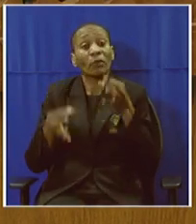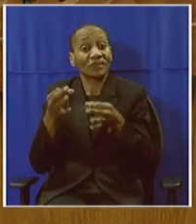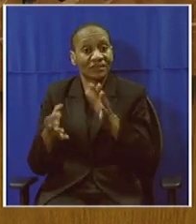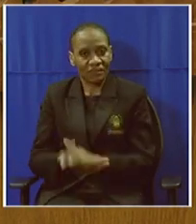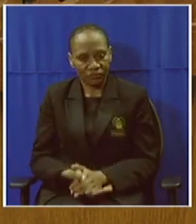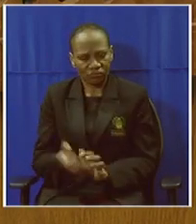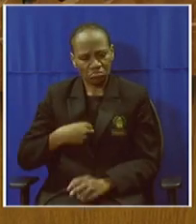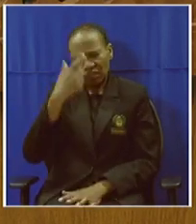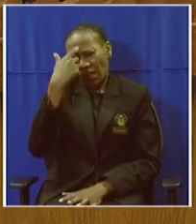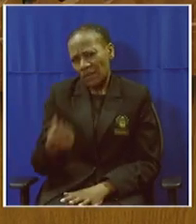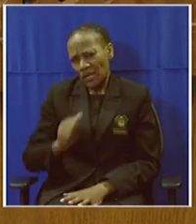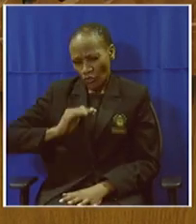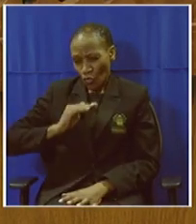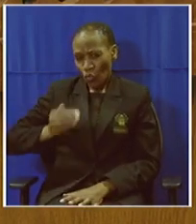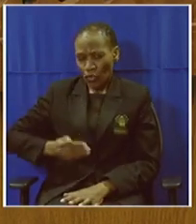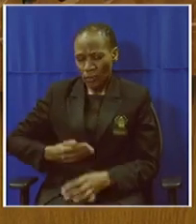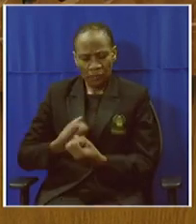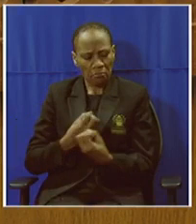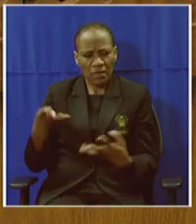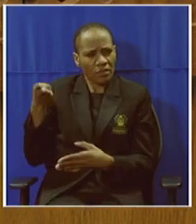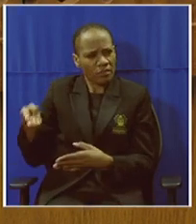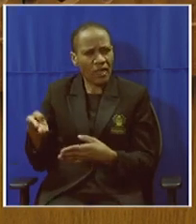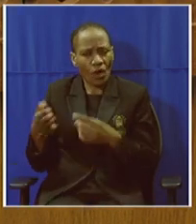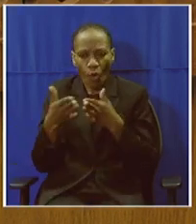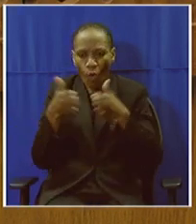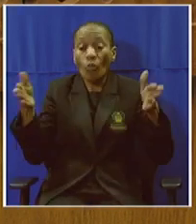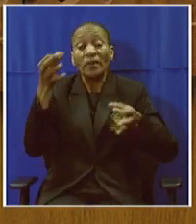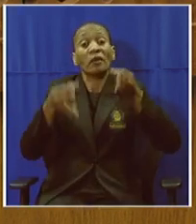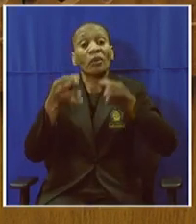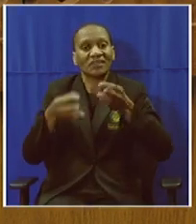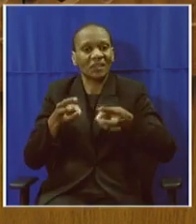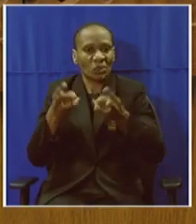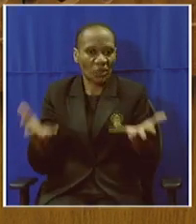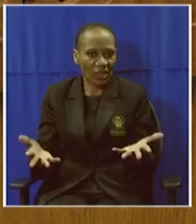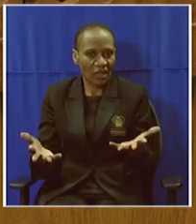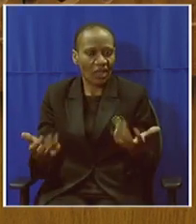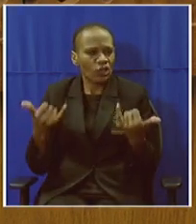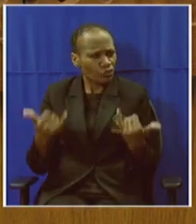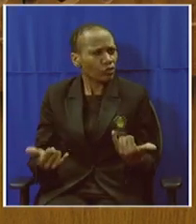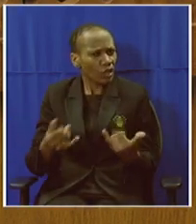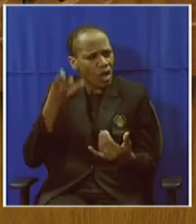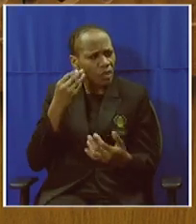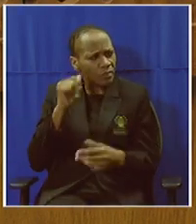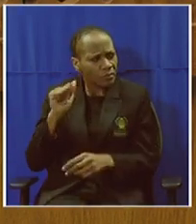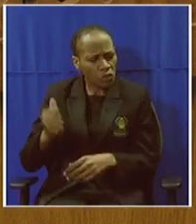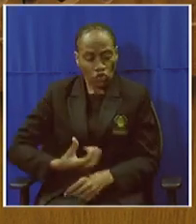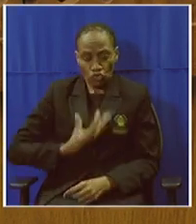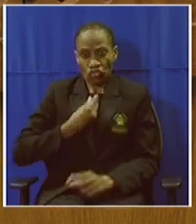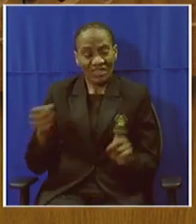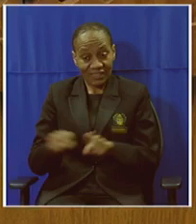We believe that women create a healthier political climate, and the losing of a dynamic and experienced young woman